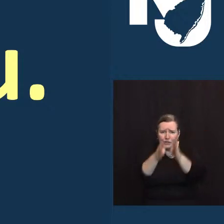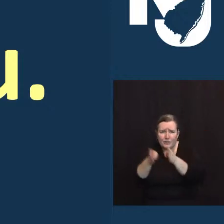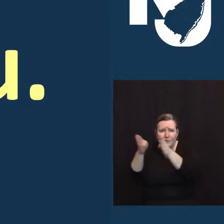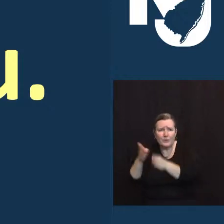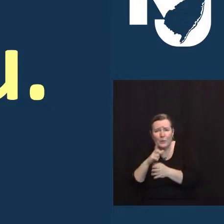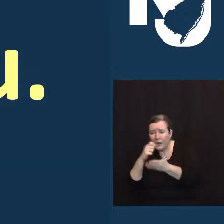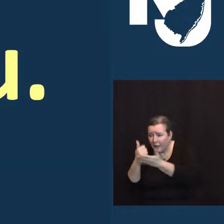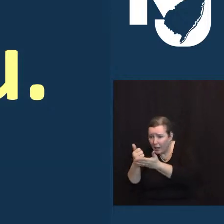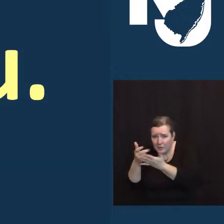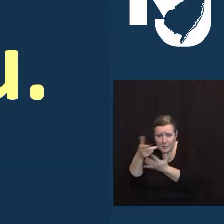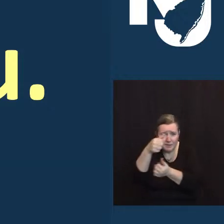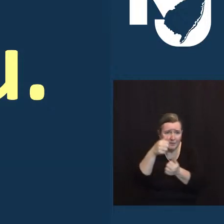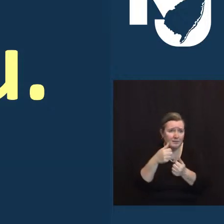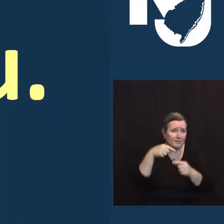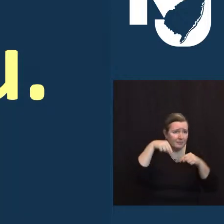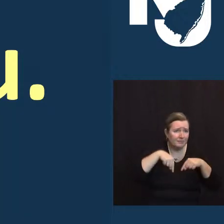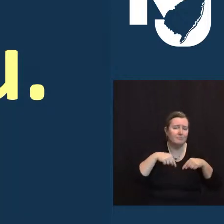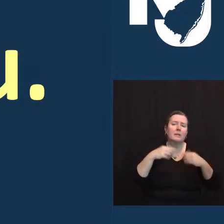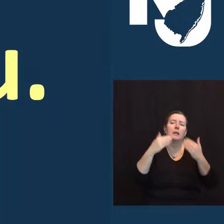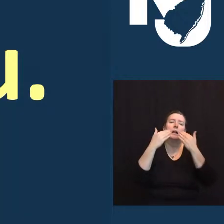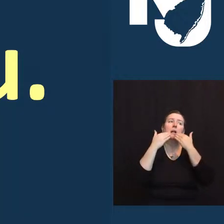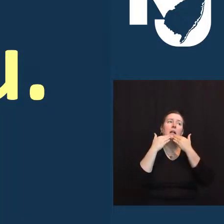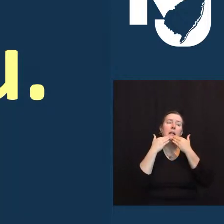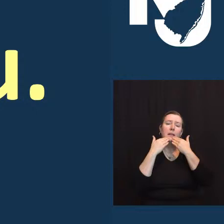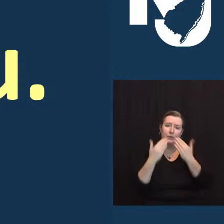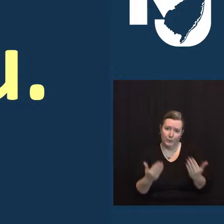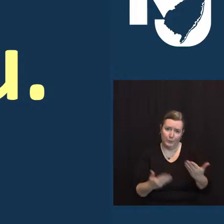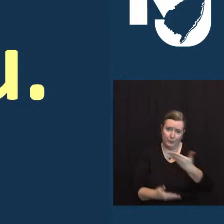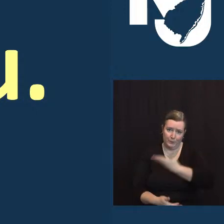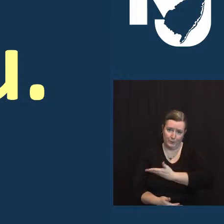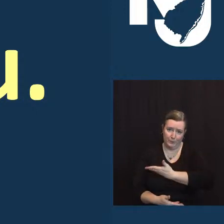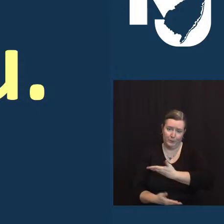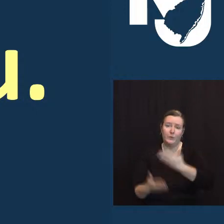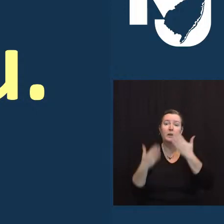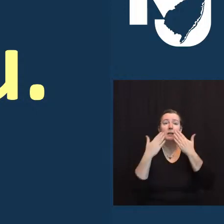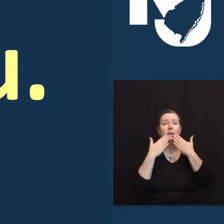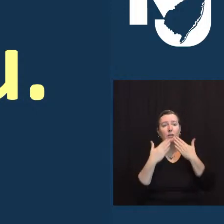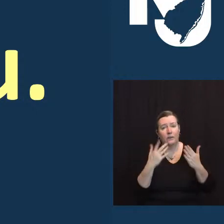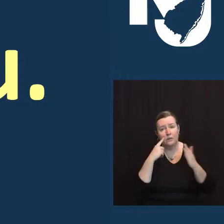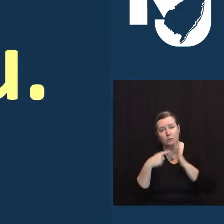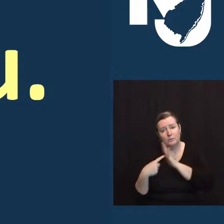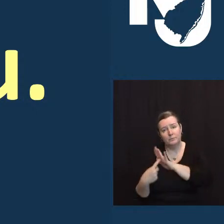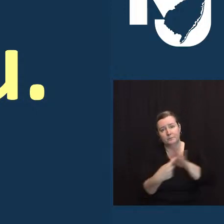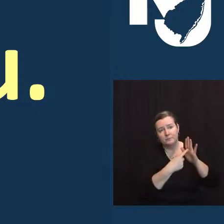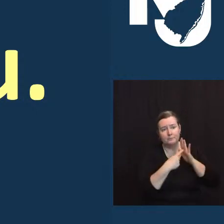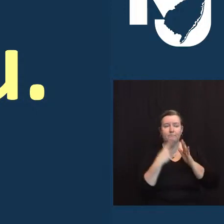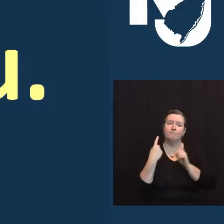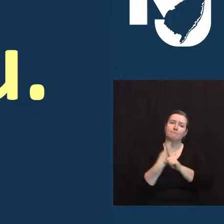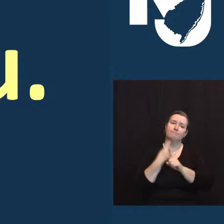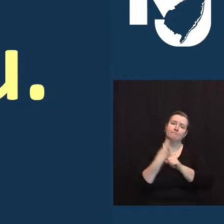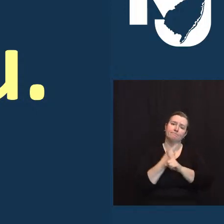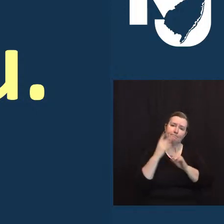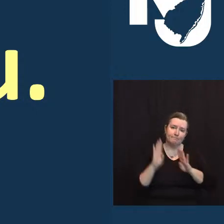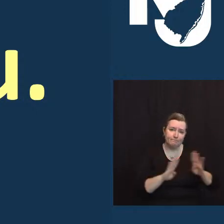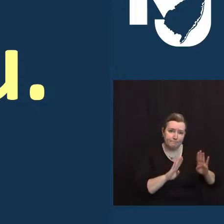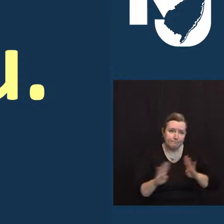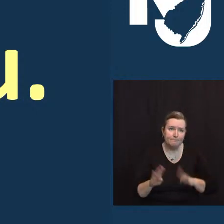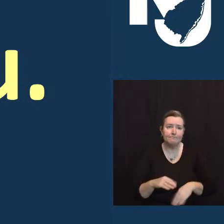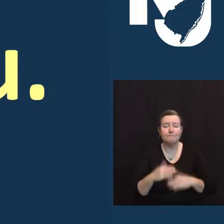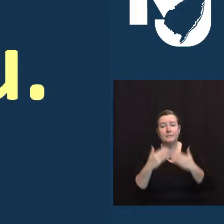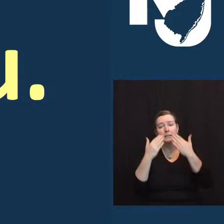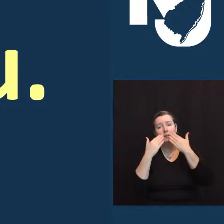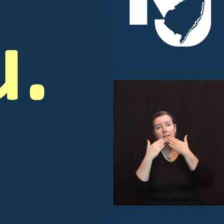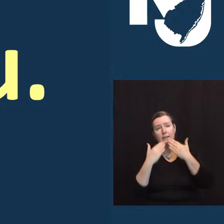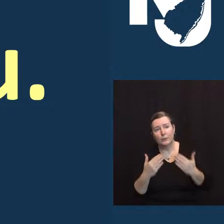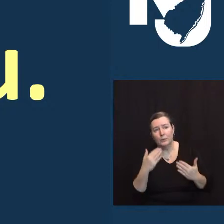behalf, simply thank you. Thank you for being models for your families and communities. Thank you for showing that when we